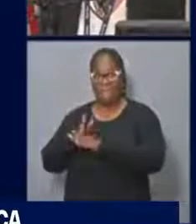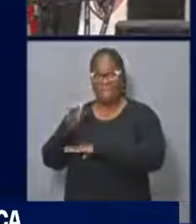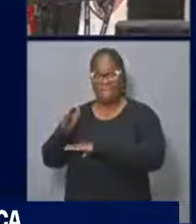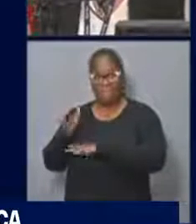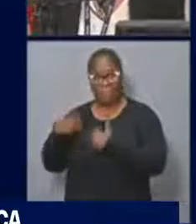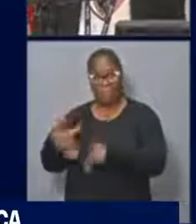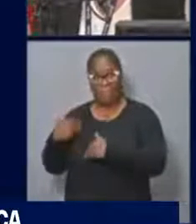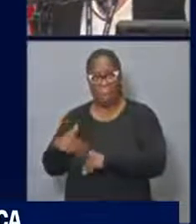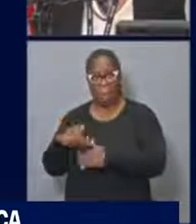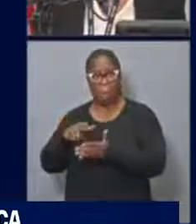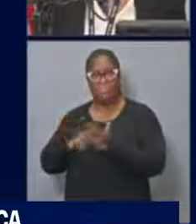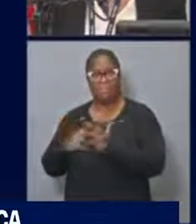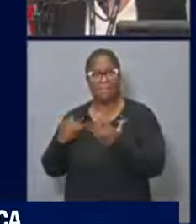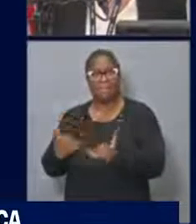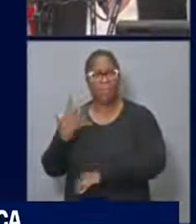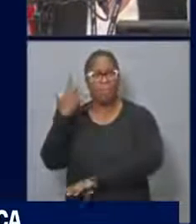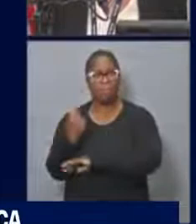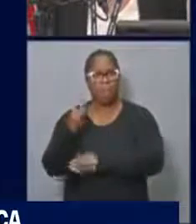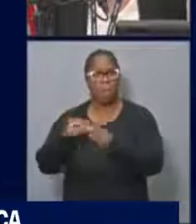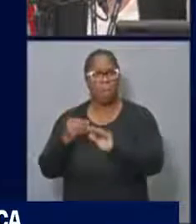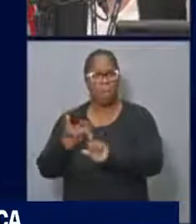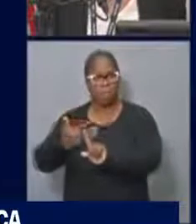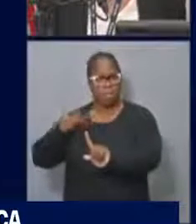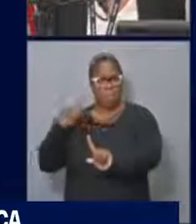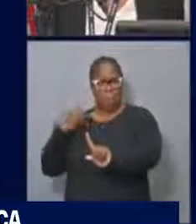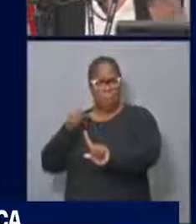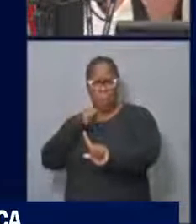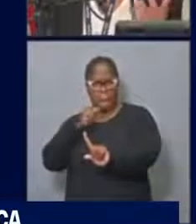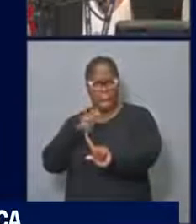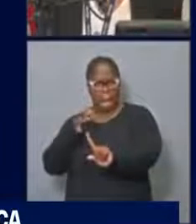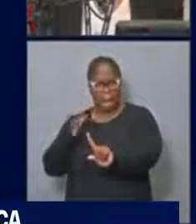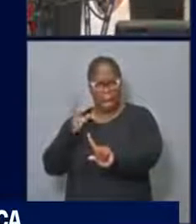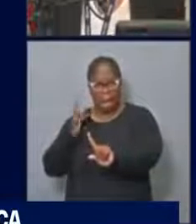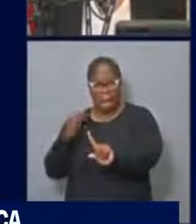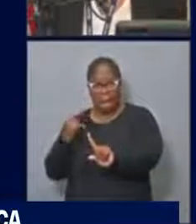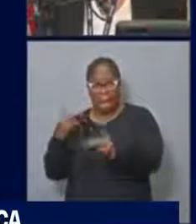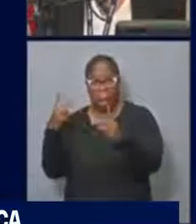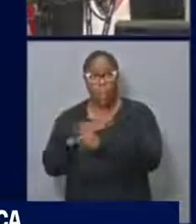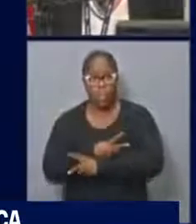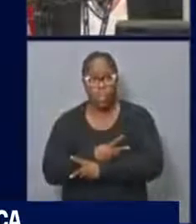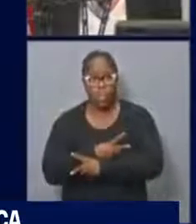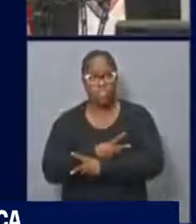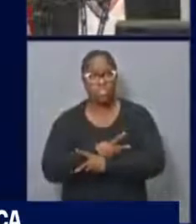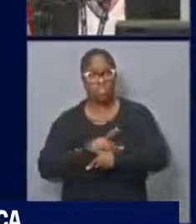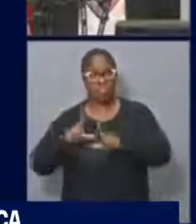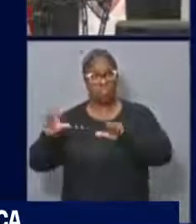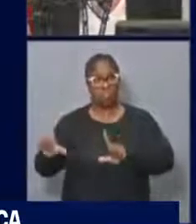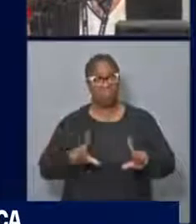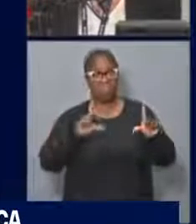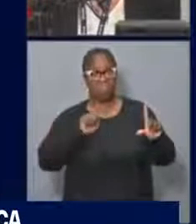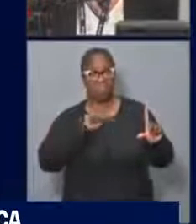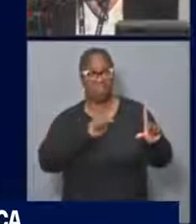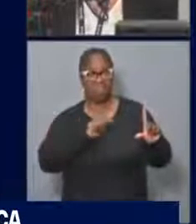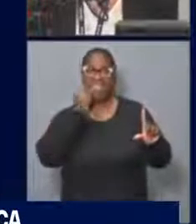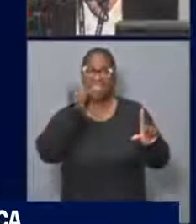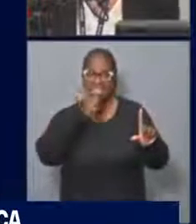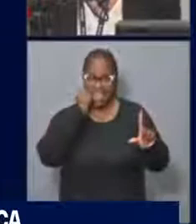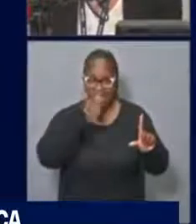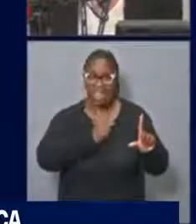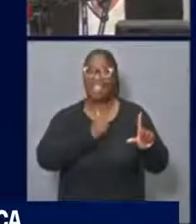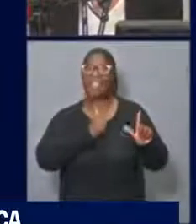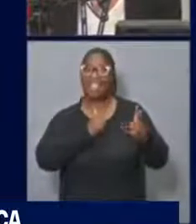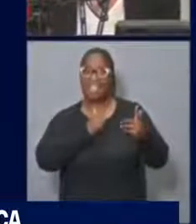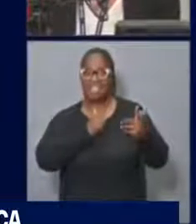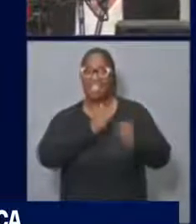other point during the pandemic. This slide mirrors what we're seeing and reporting on in terms of our daily hospitalization